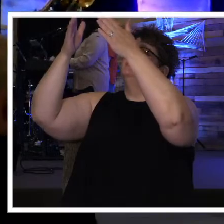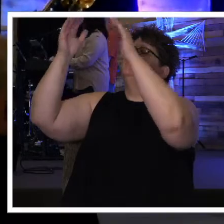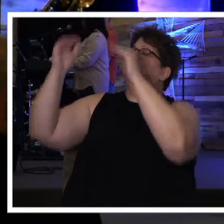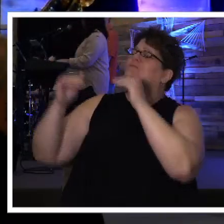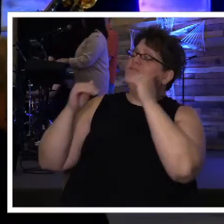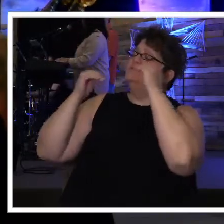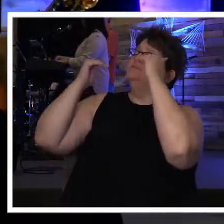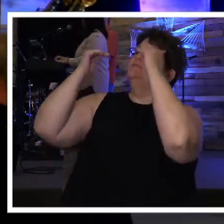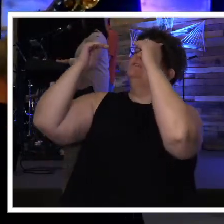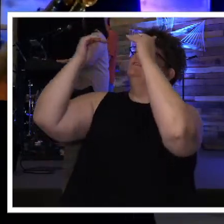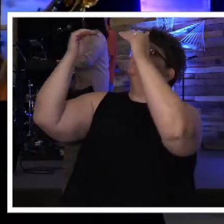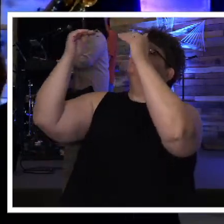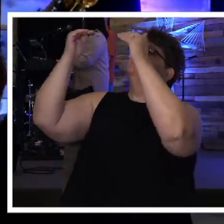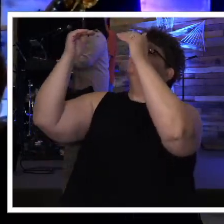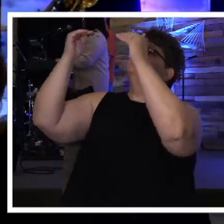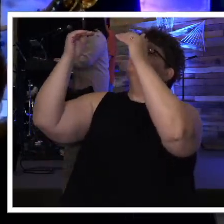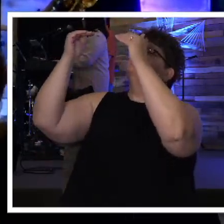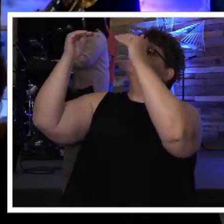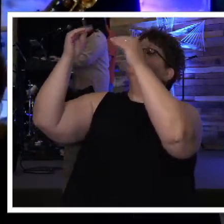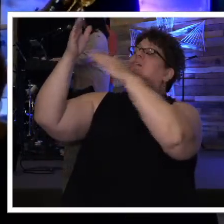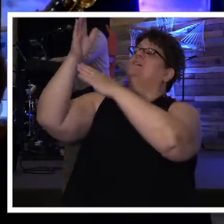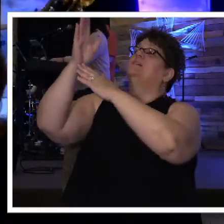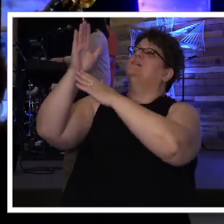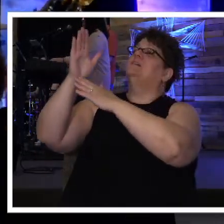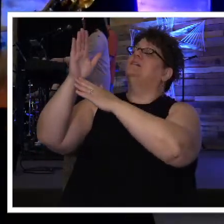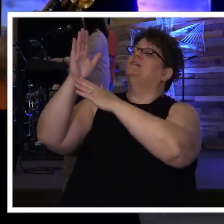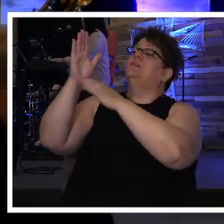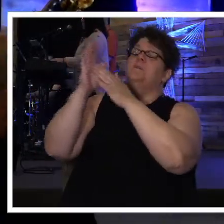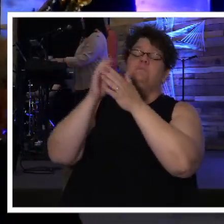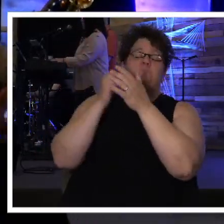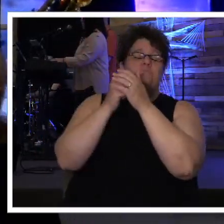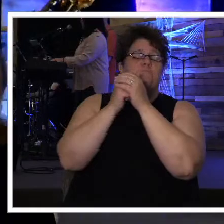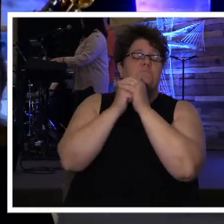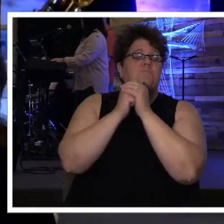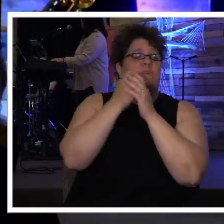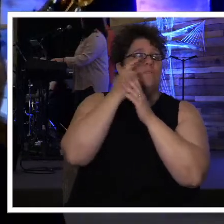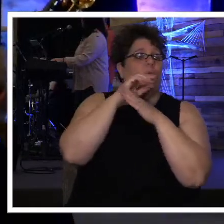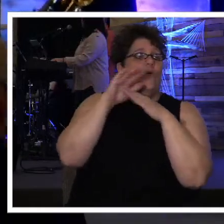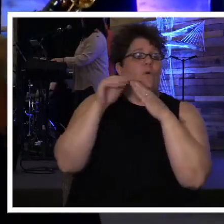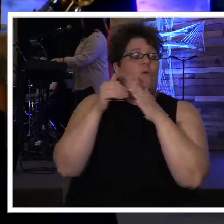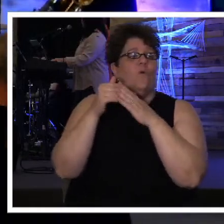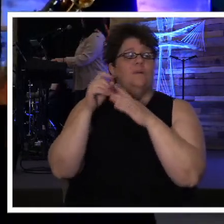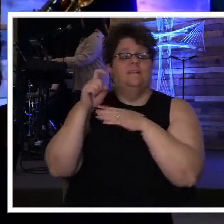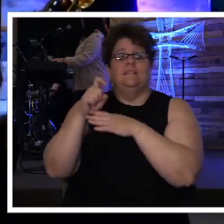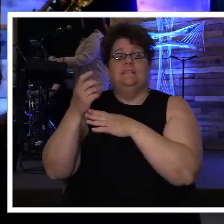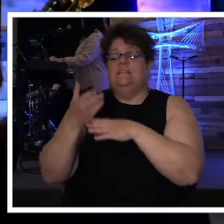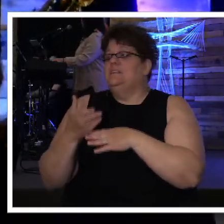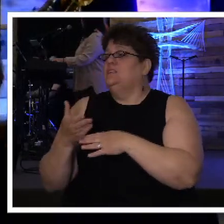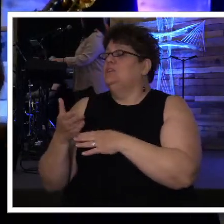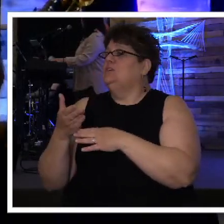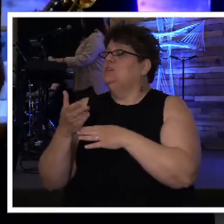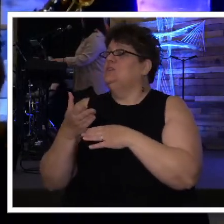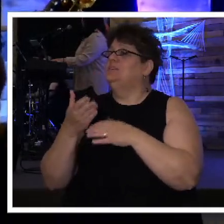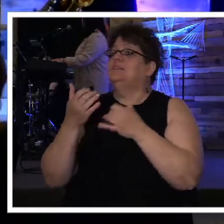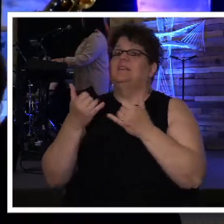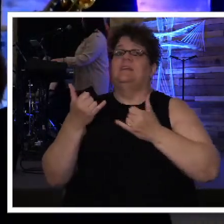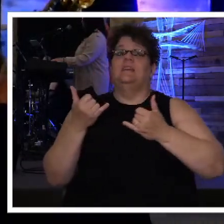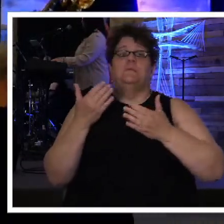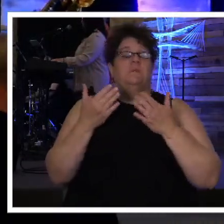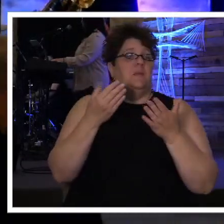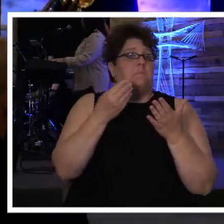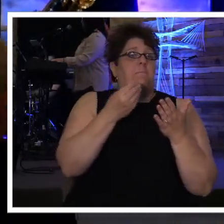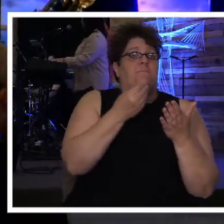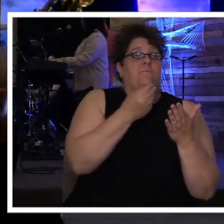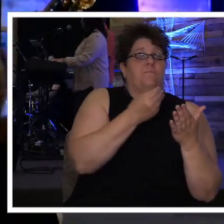the many needs that are represented in this place today, God. Lord, whatever they might be, Lord, whether somebody needs a financial